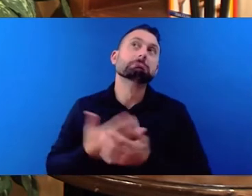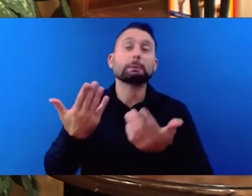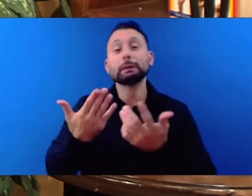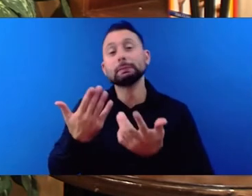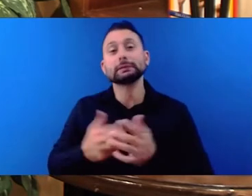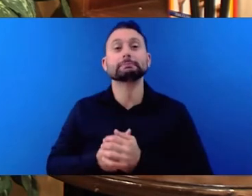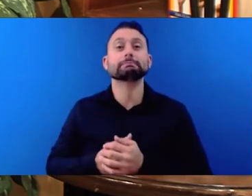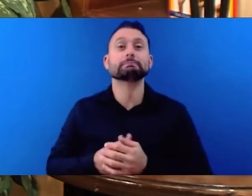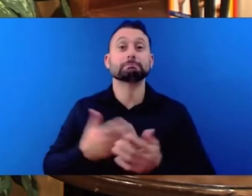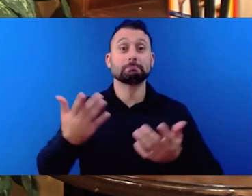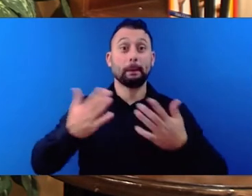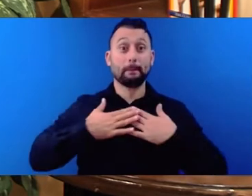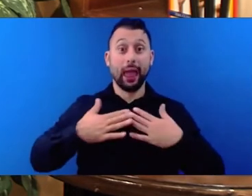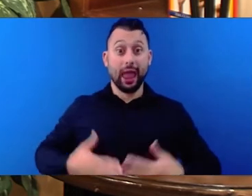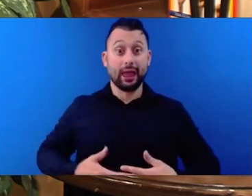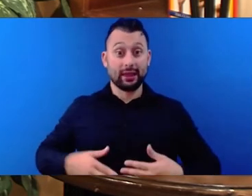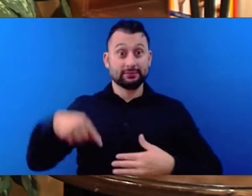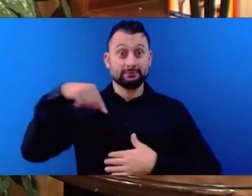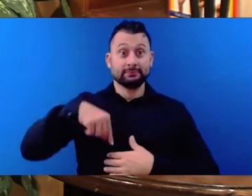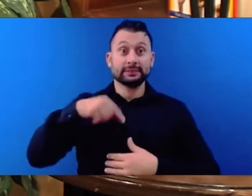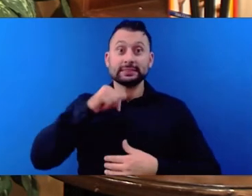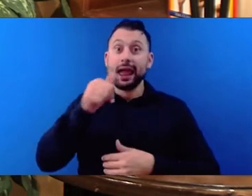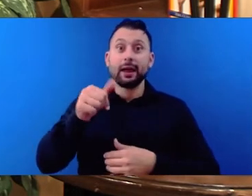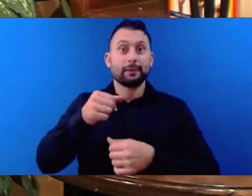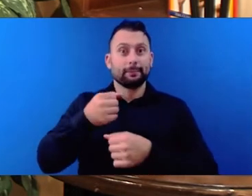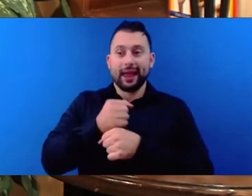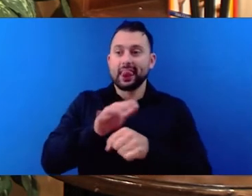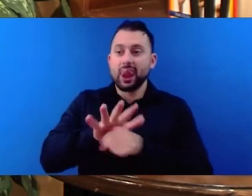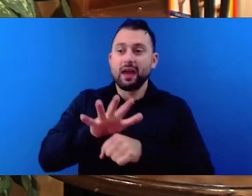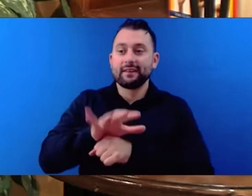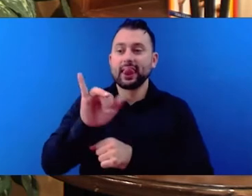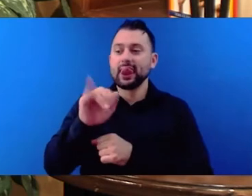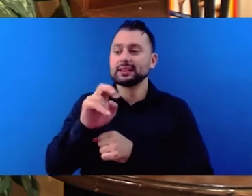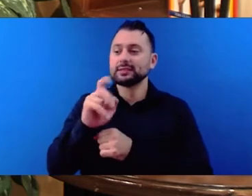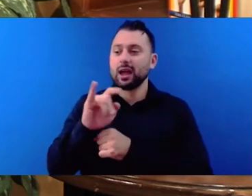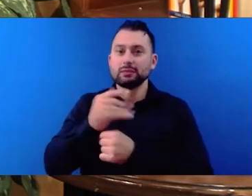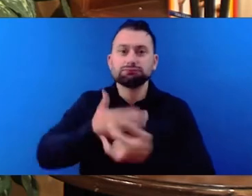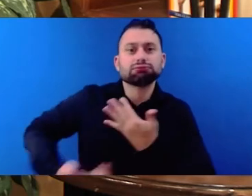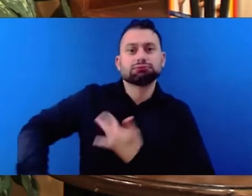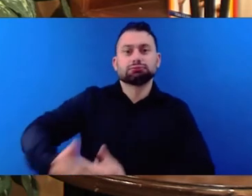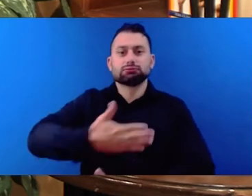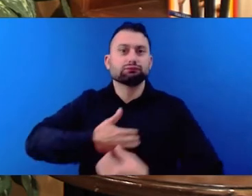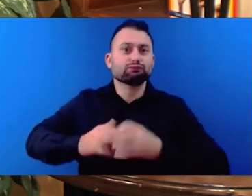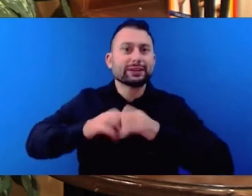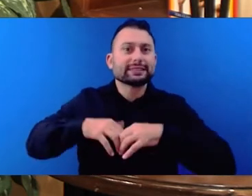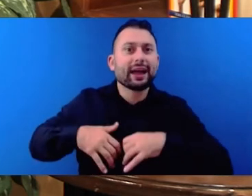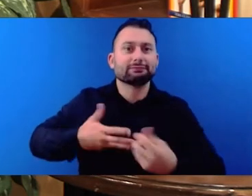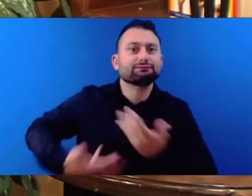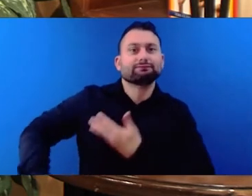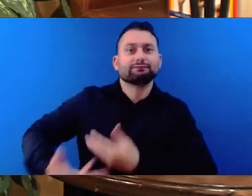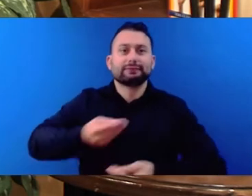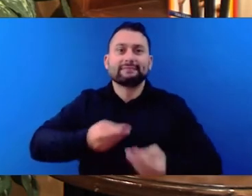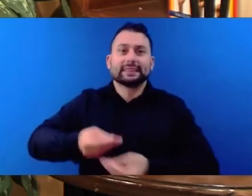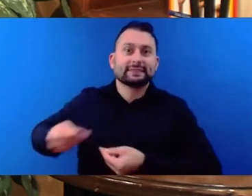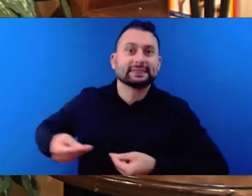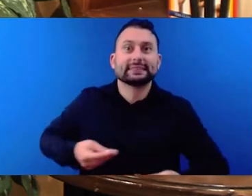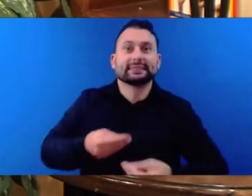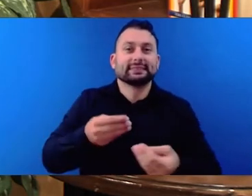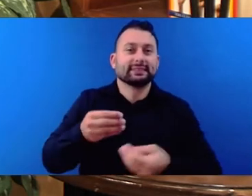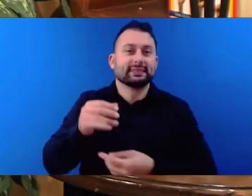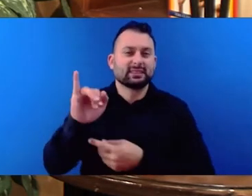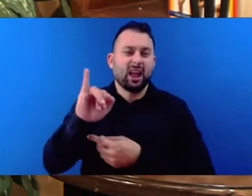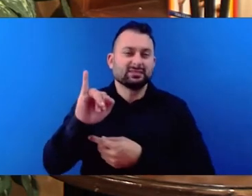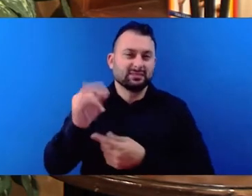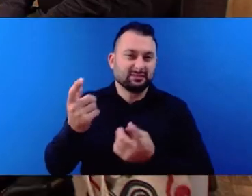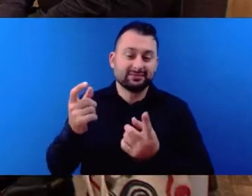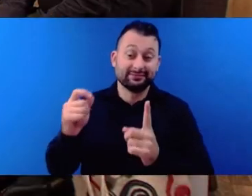anymore, or your body isn't responding to the insulin, so it's not as sensitive to the insulin as it was previously.